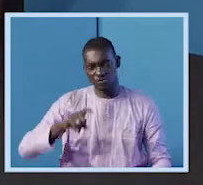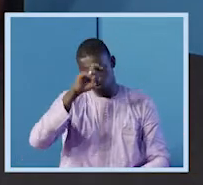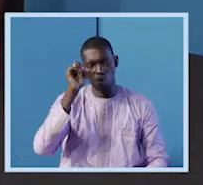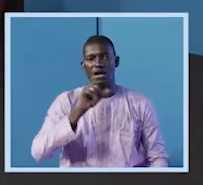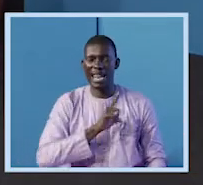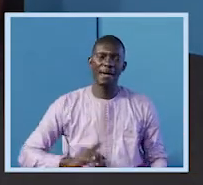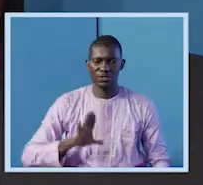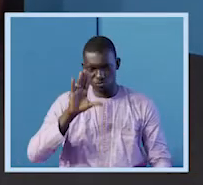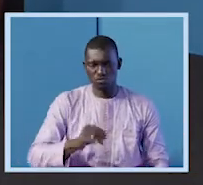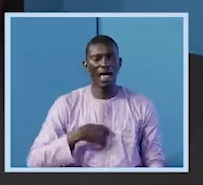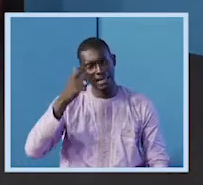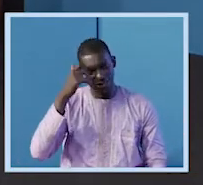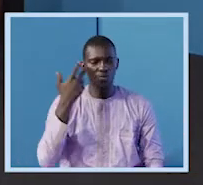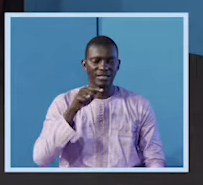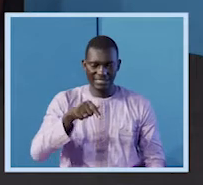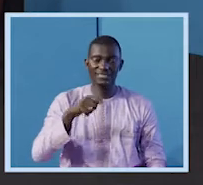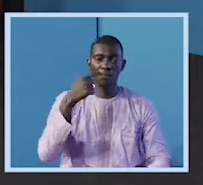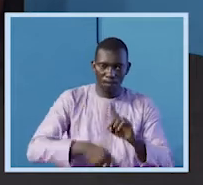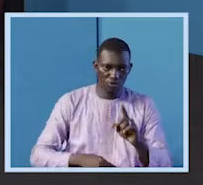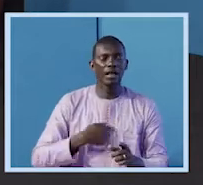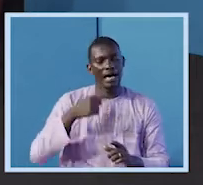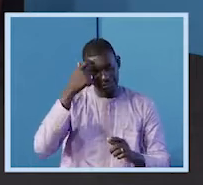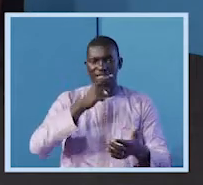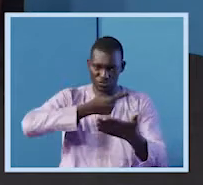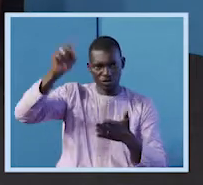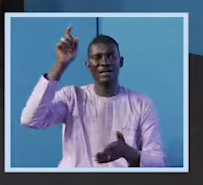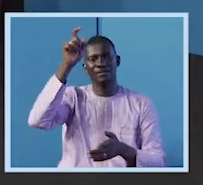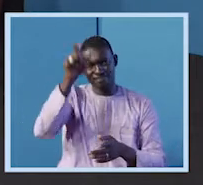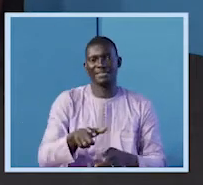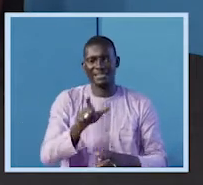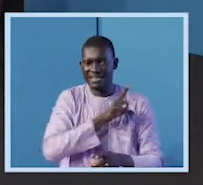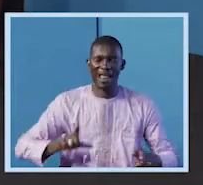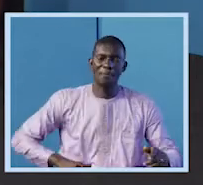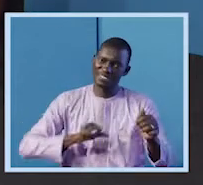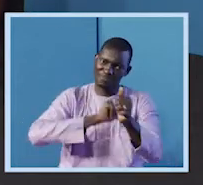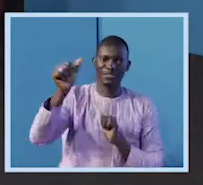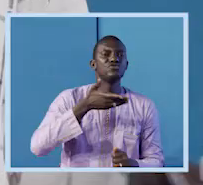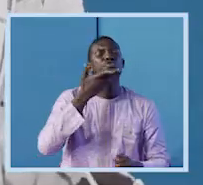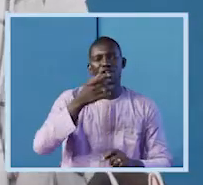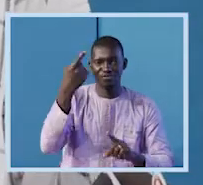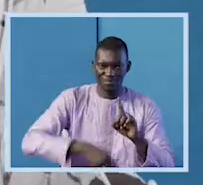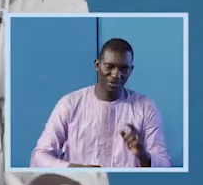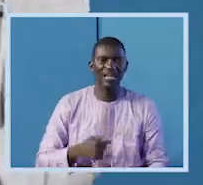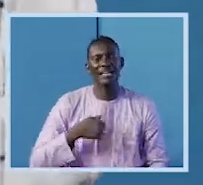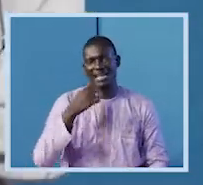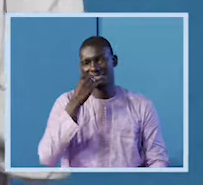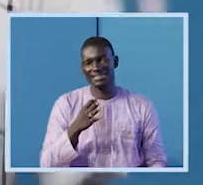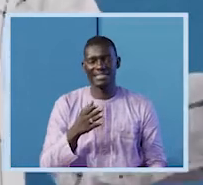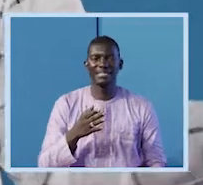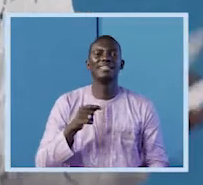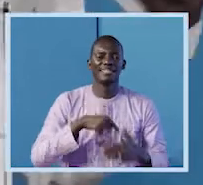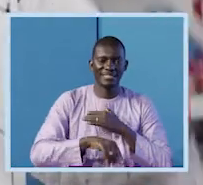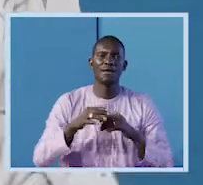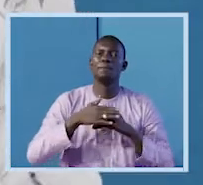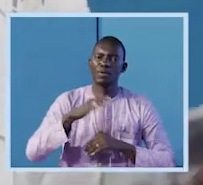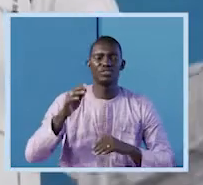think when it comes to this month, it's the right person. You are our right Thank you. youth of the month. Thank Like I you. said Thank before, you. in as much